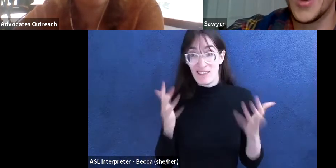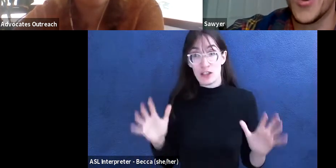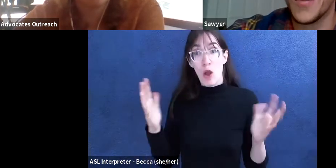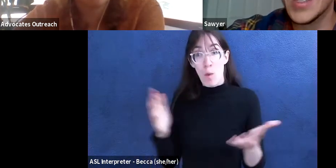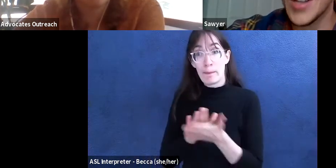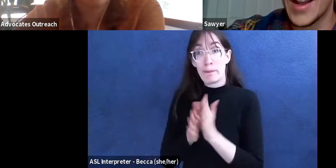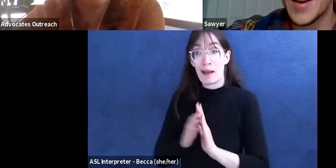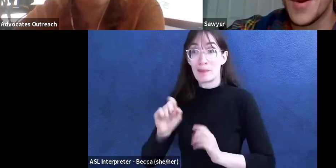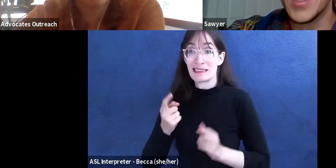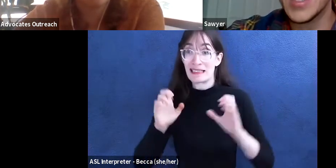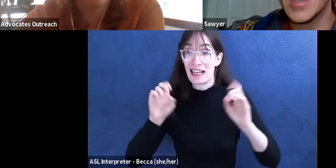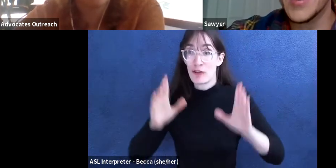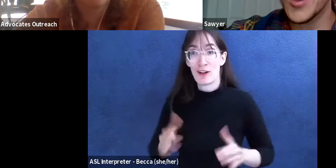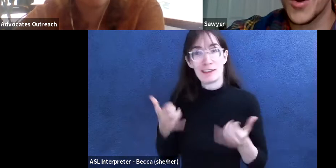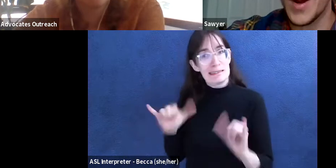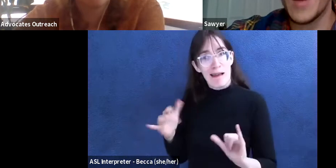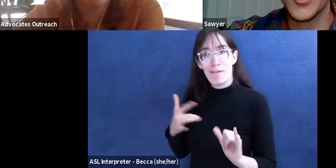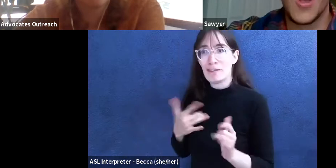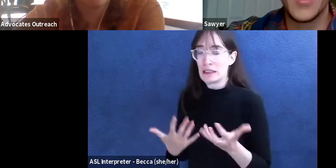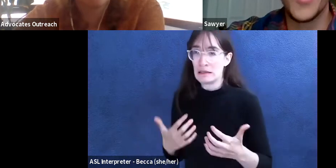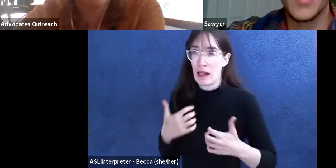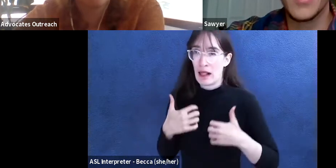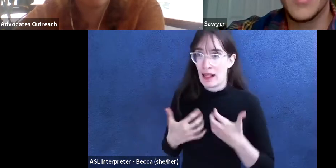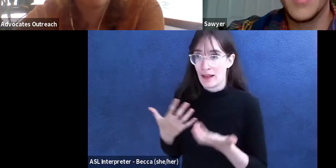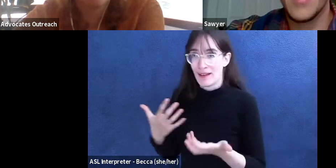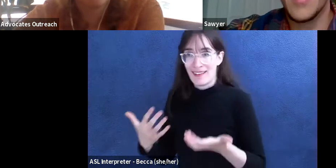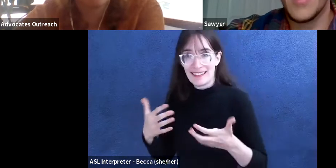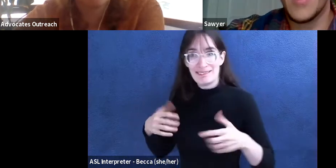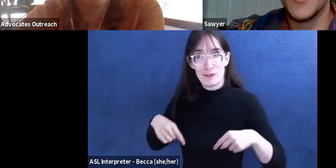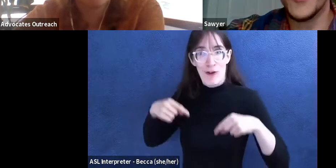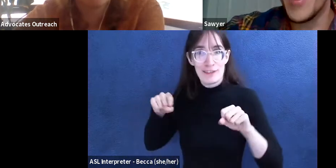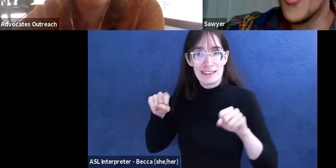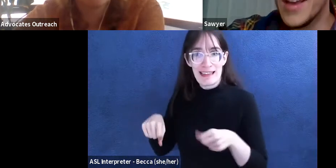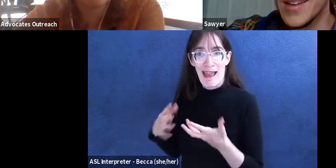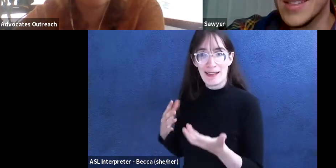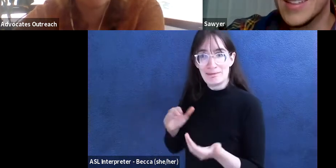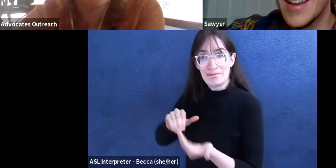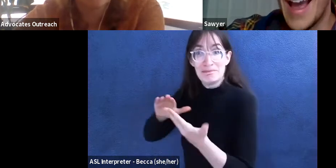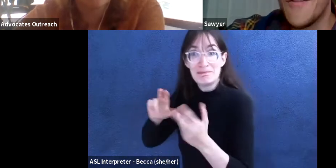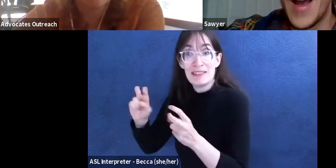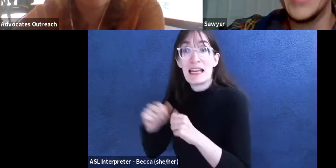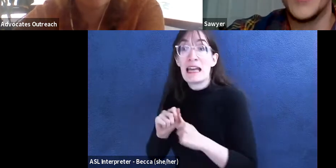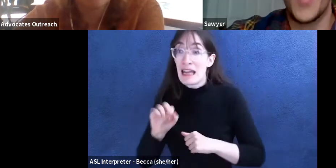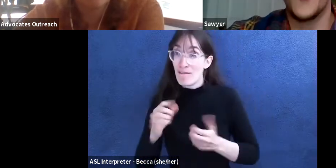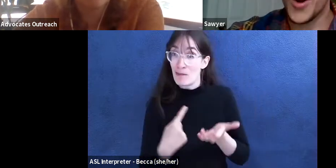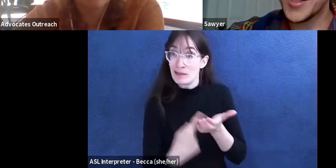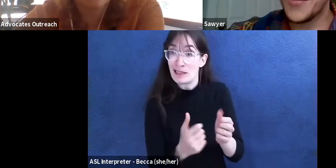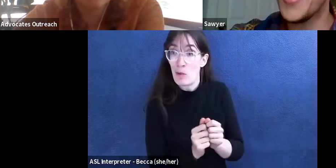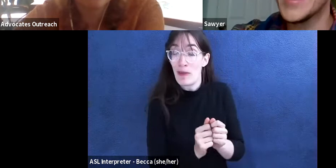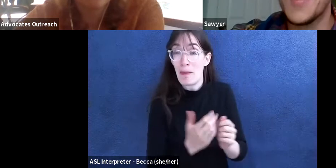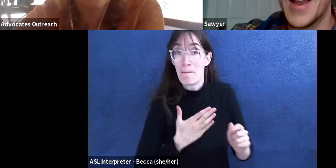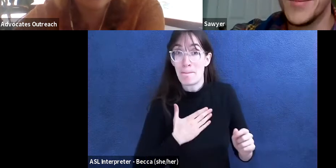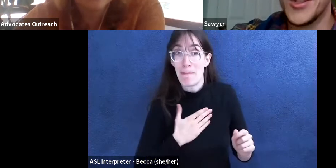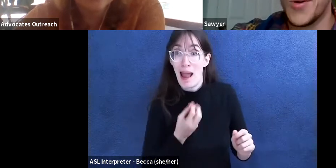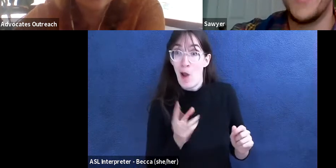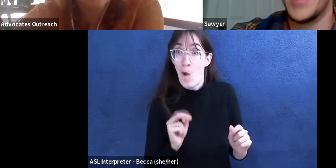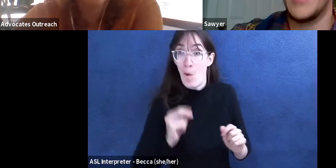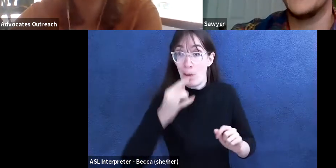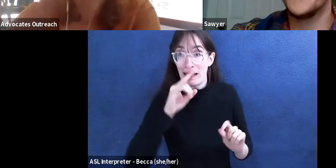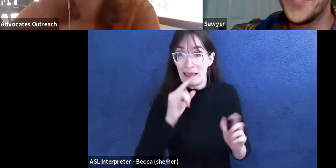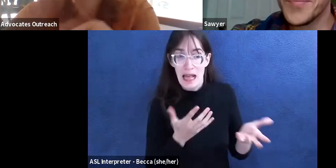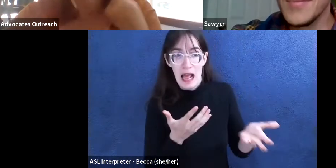and there are lots of mixed messages, right? We hear that, you know, from the media and just different, you know,